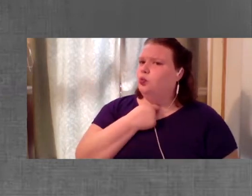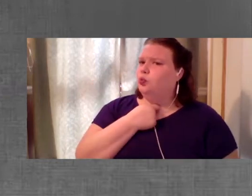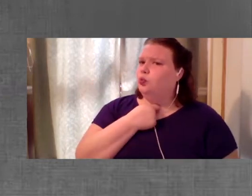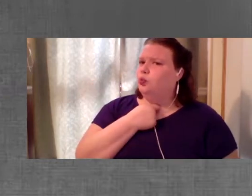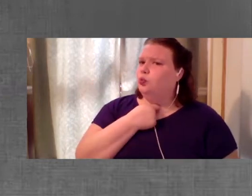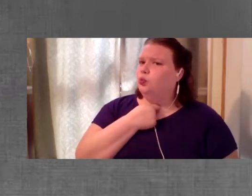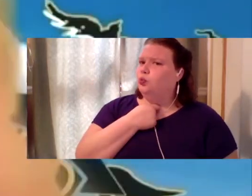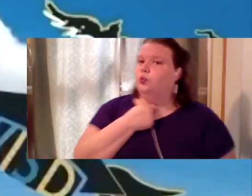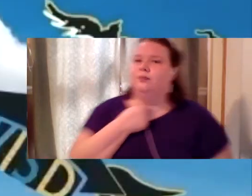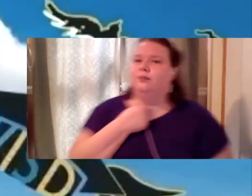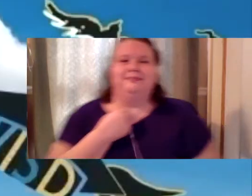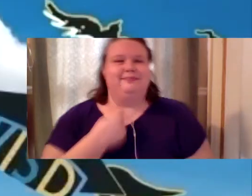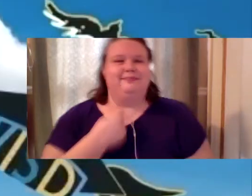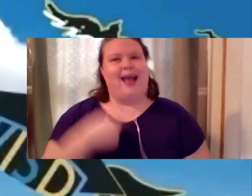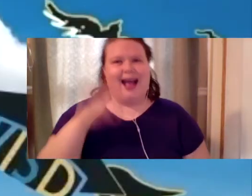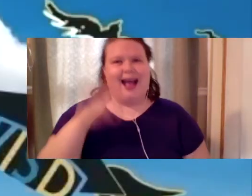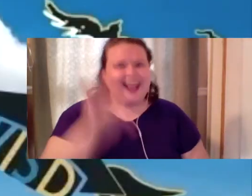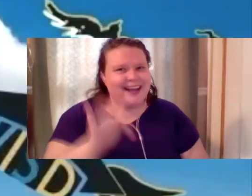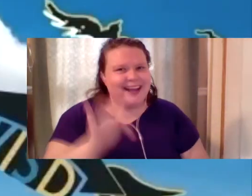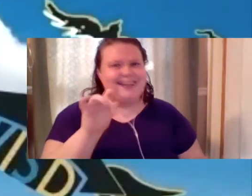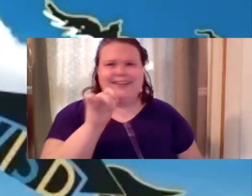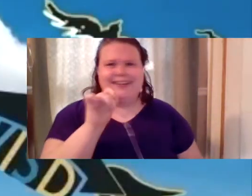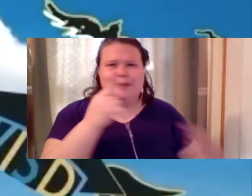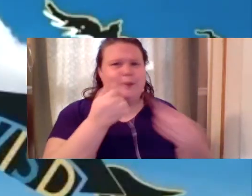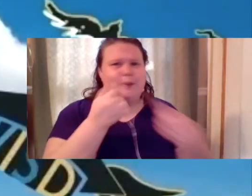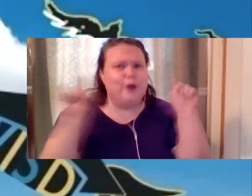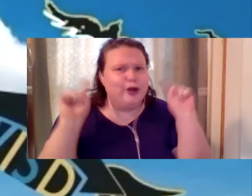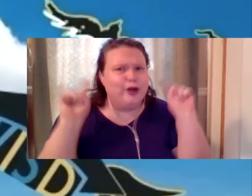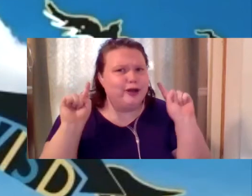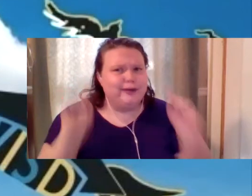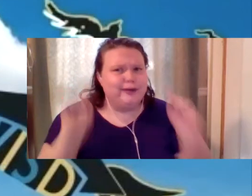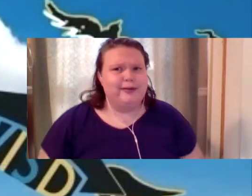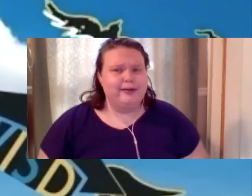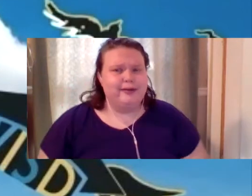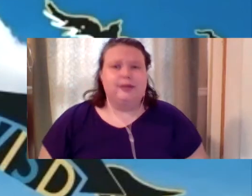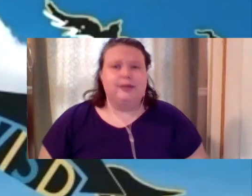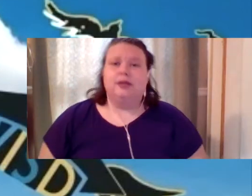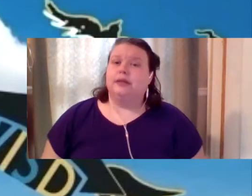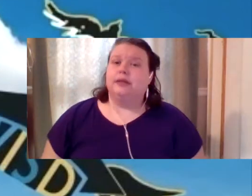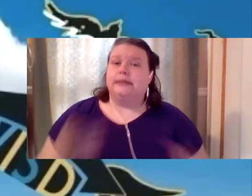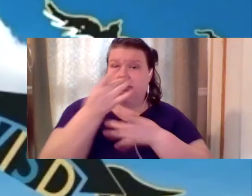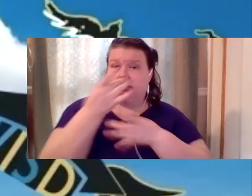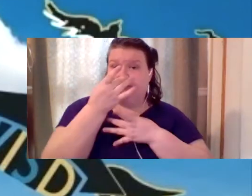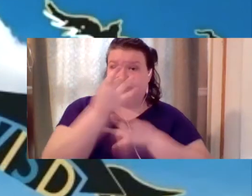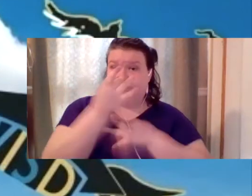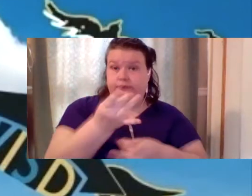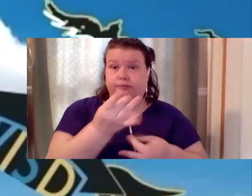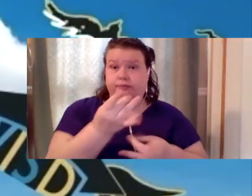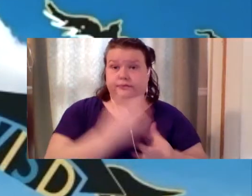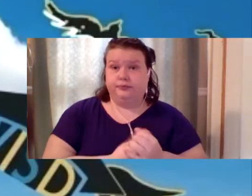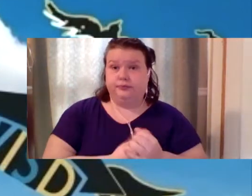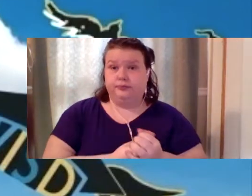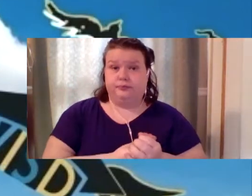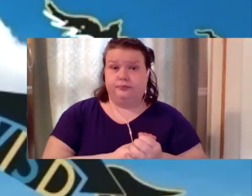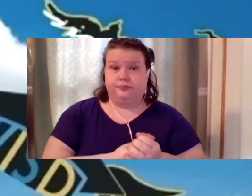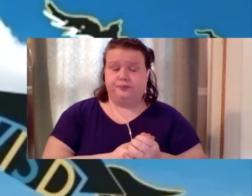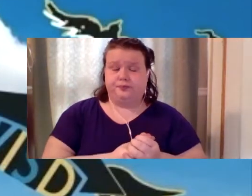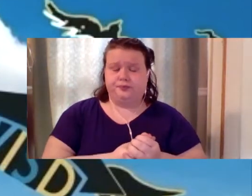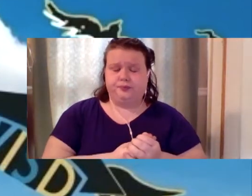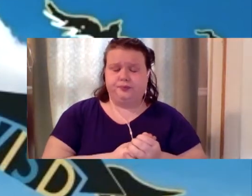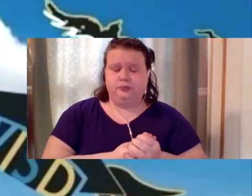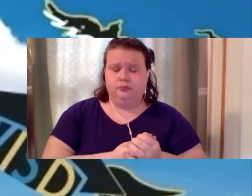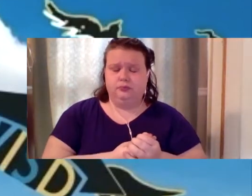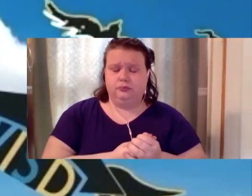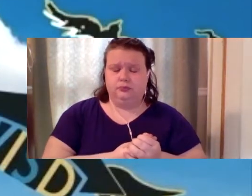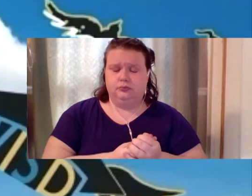I hit it, but it didn't go. Okay. It's interesting because the process